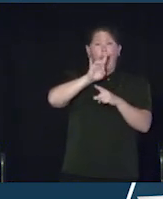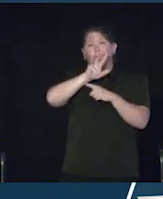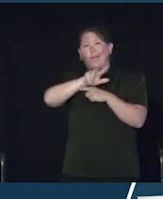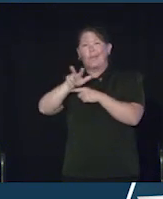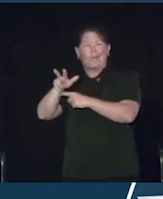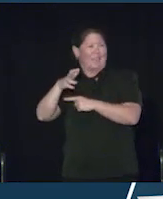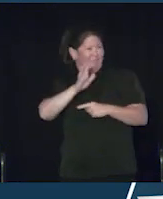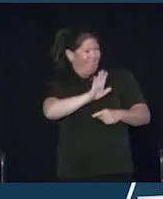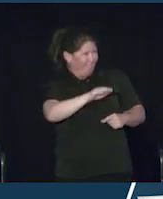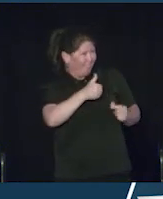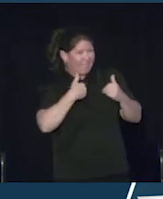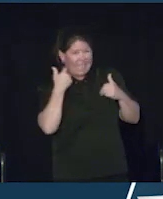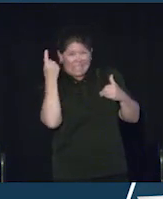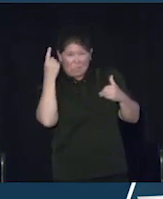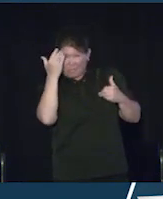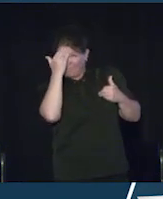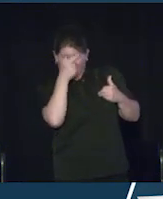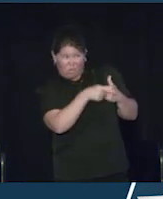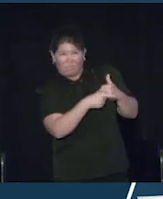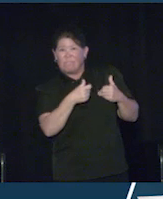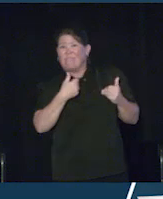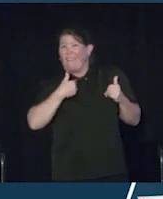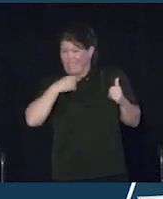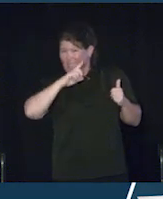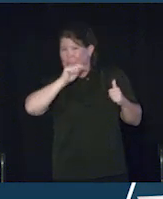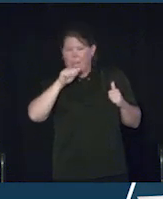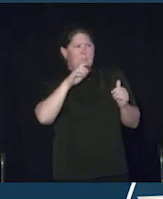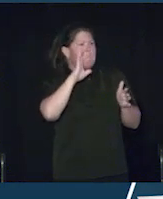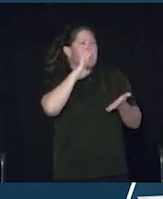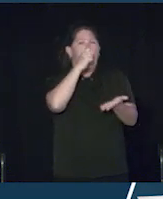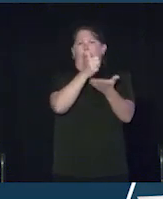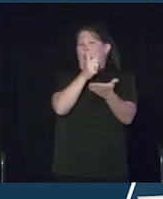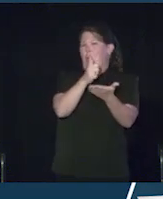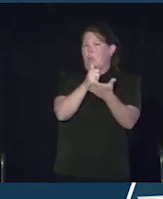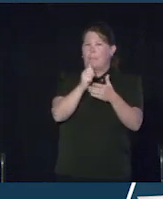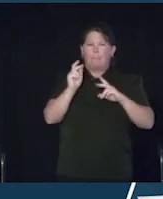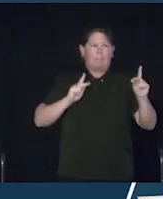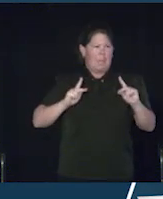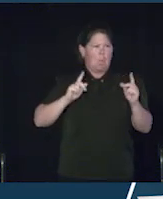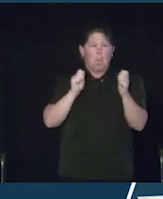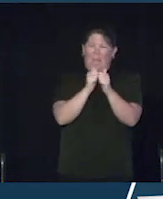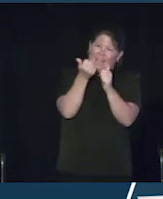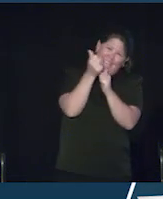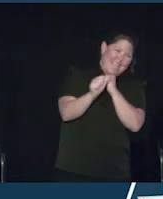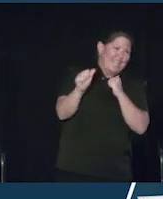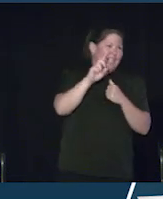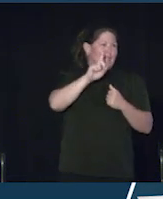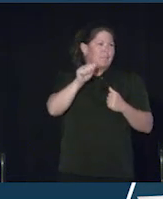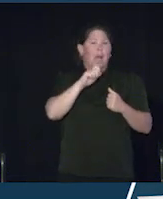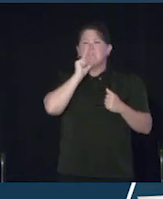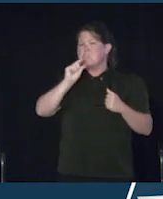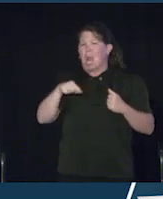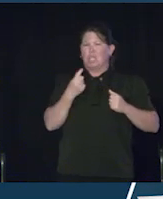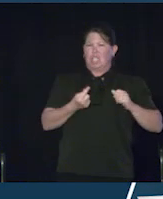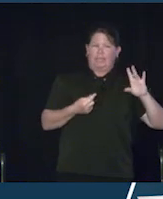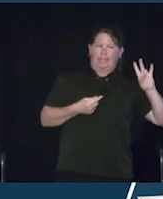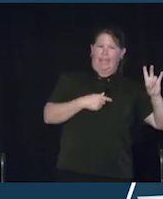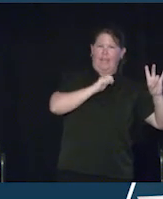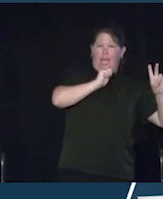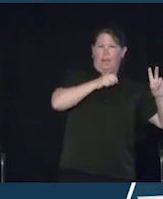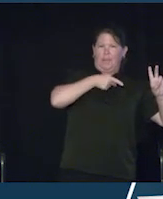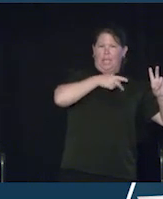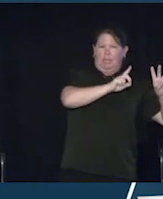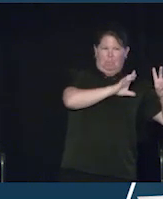has a disability, we will help individuals with any disability, not just the 7 that are covered through APD. It's any